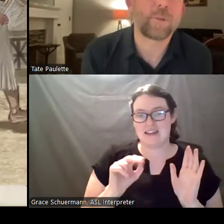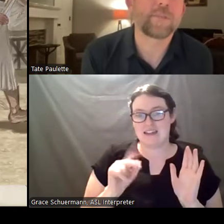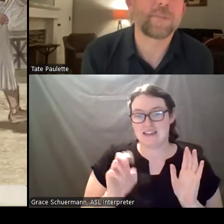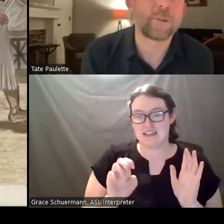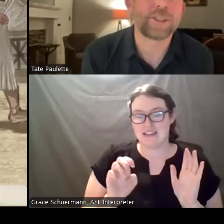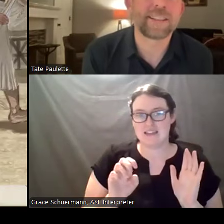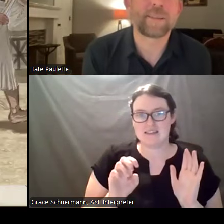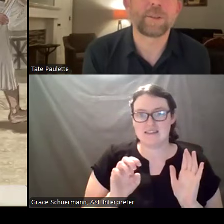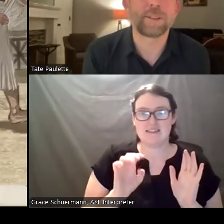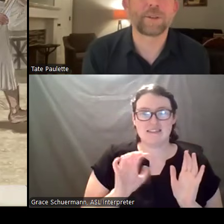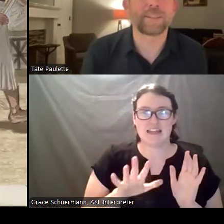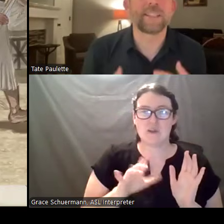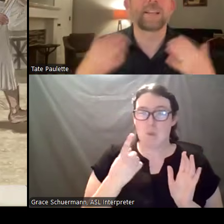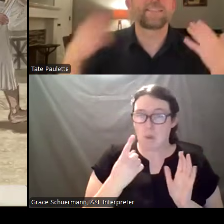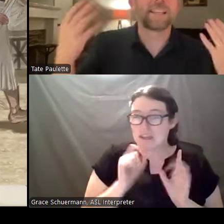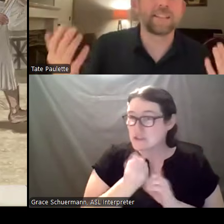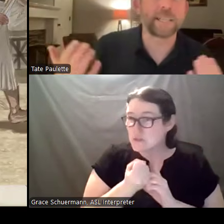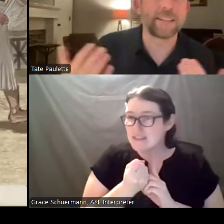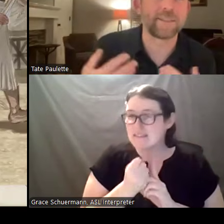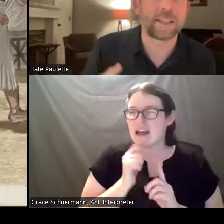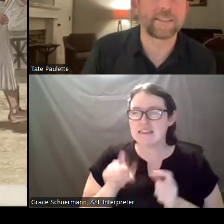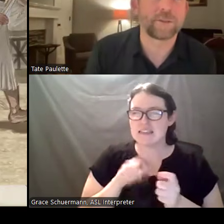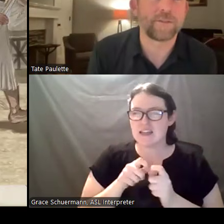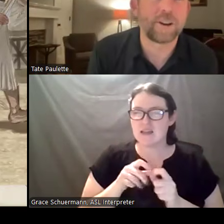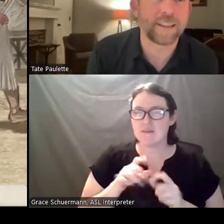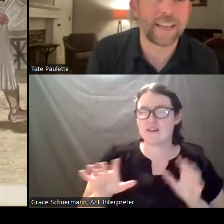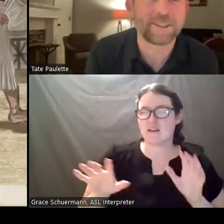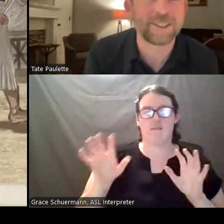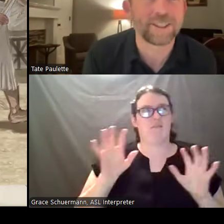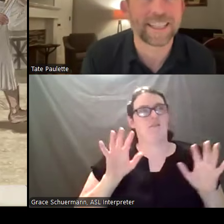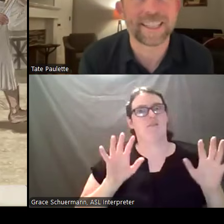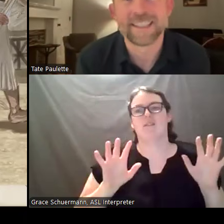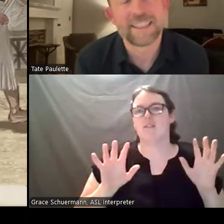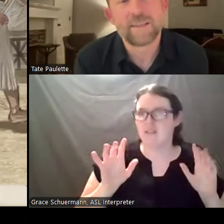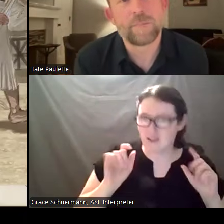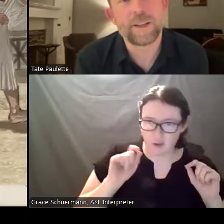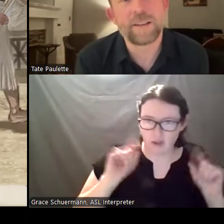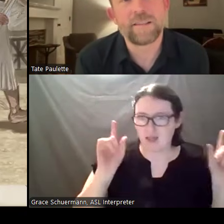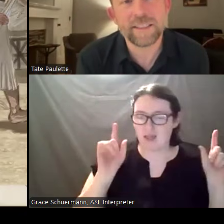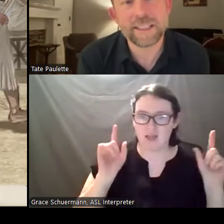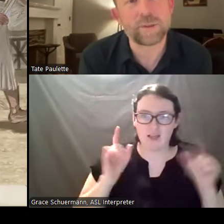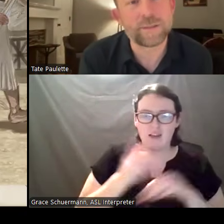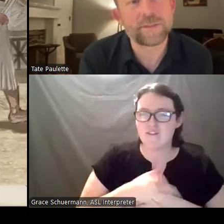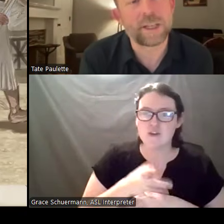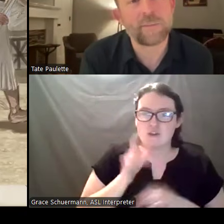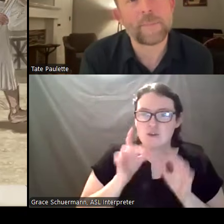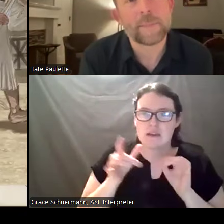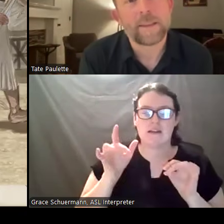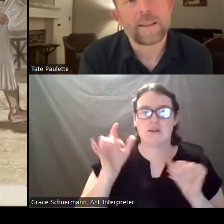it's not quite about what you're asking, but where we see him kind of like coming out of a sort of fog after drinking, but not that I know